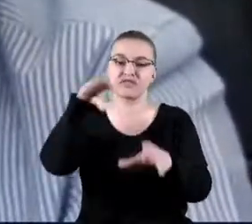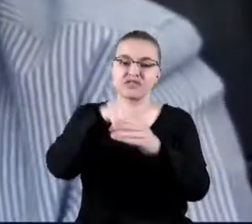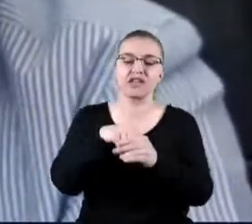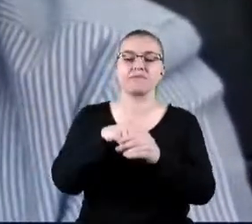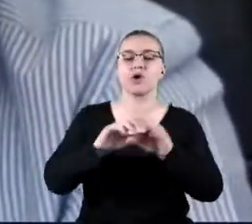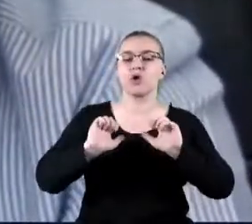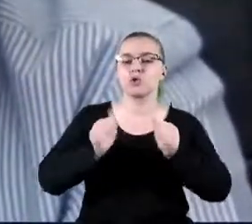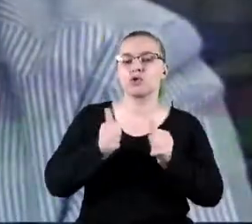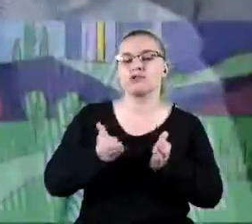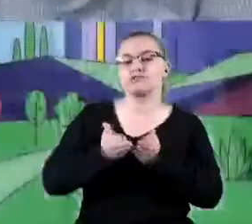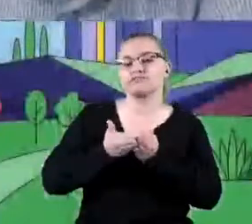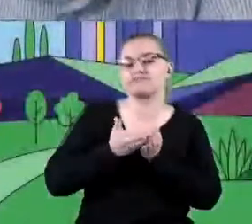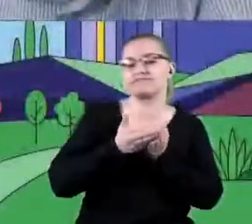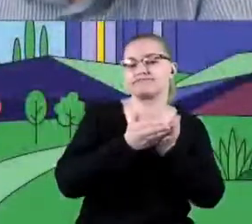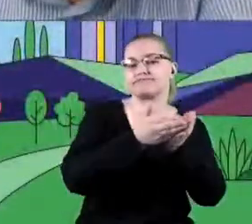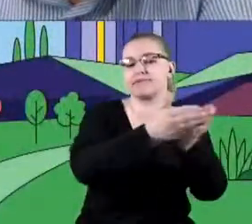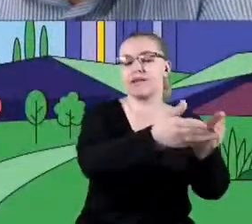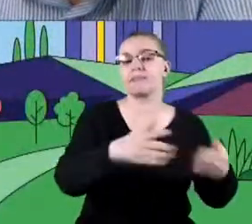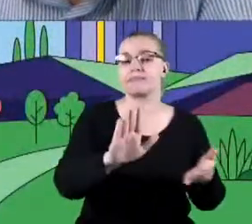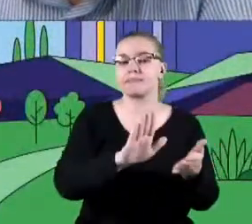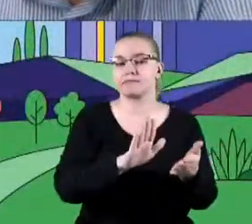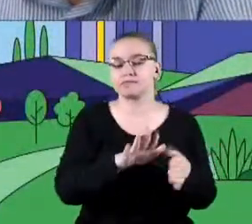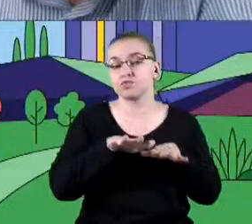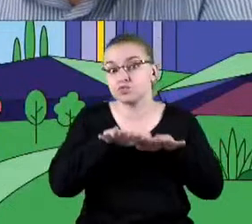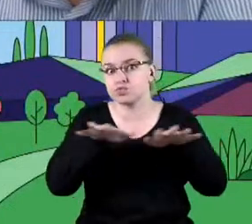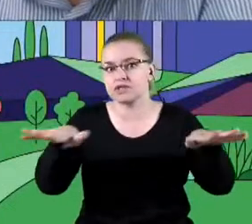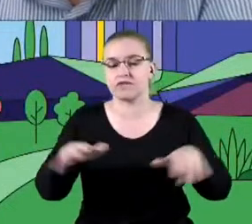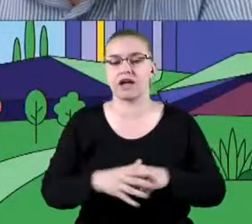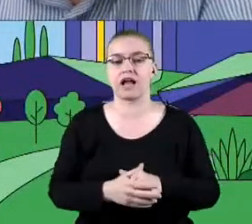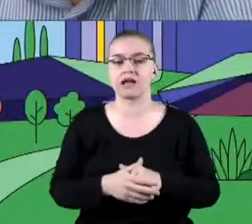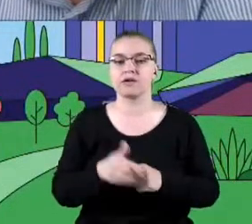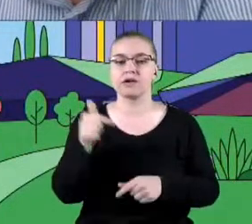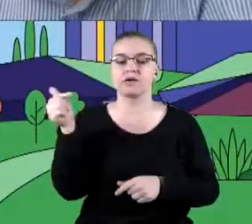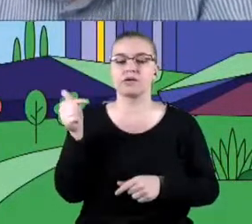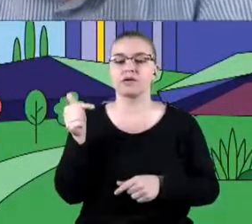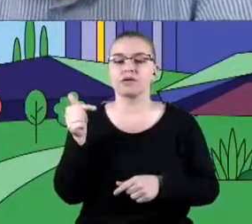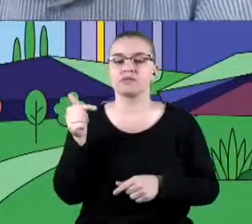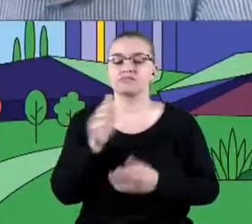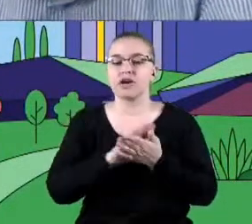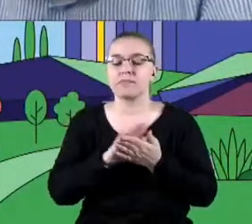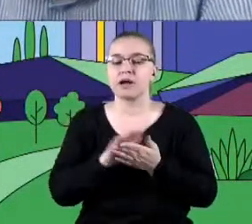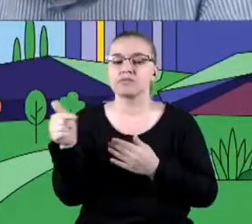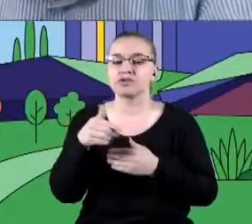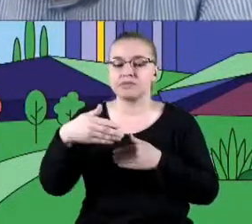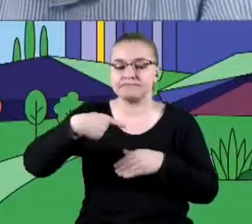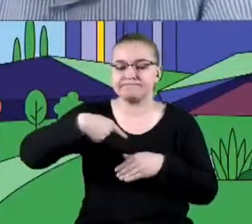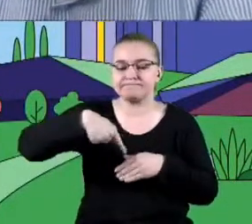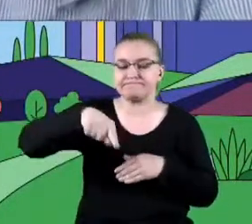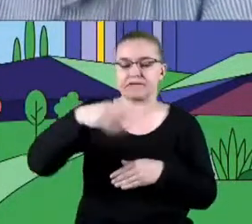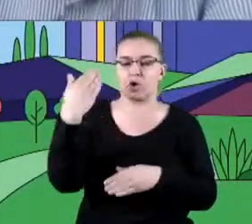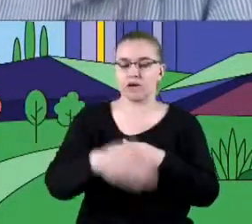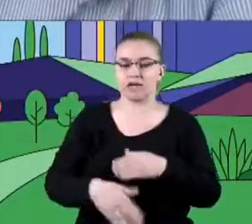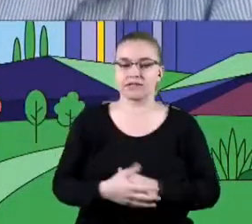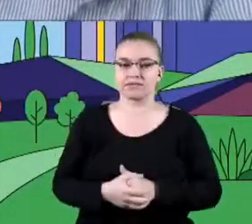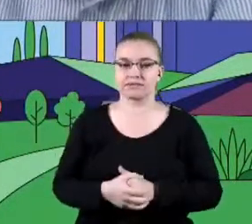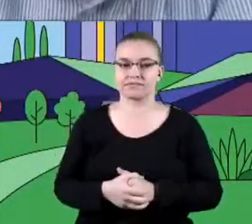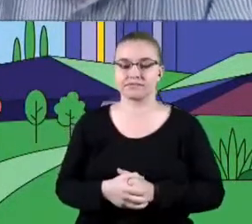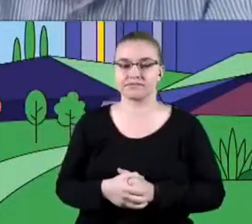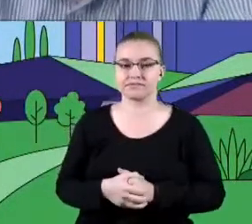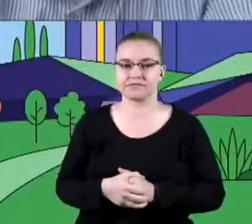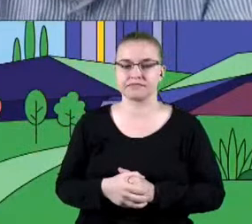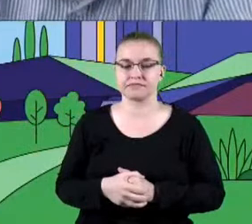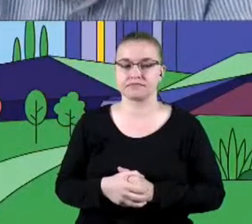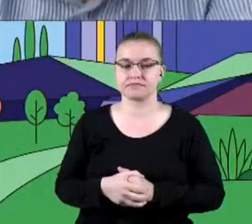a commercial partner, there's also chores, and unfortunately we need to come